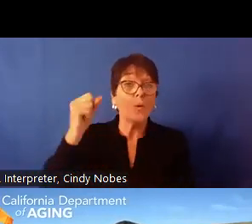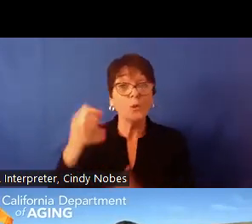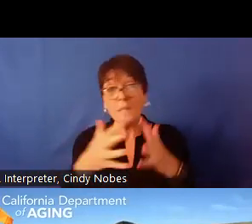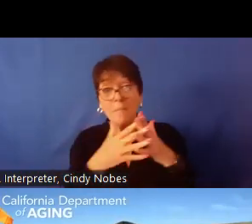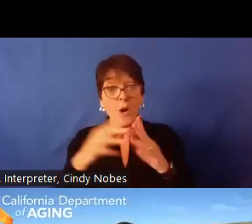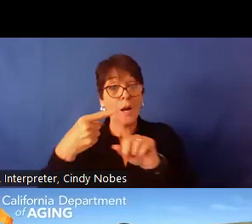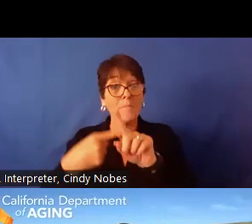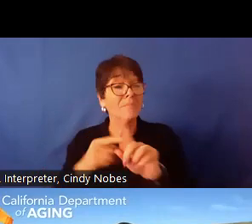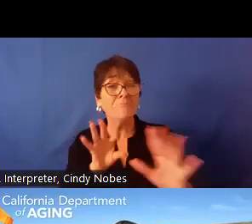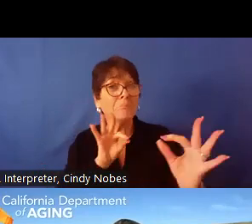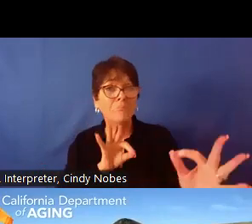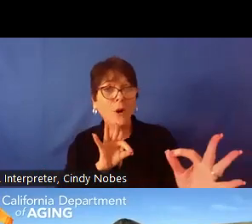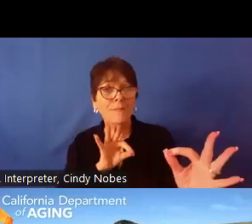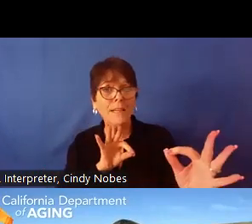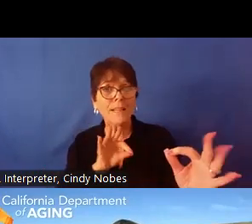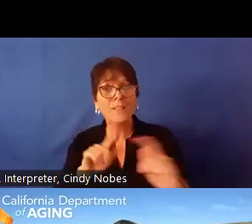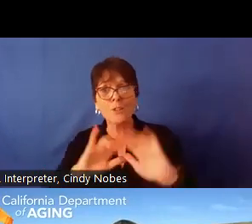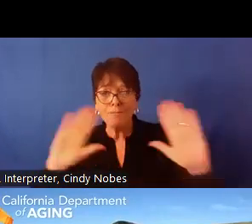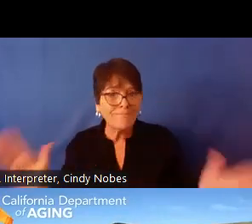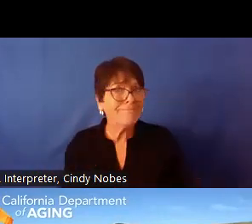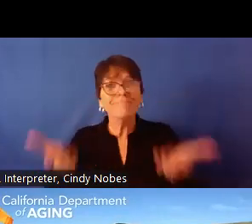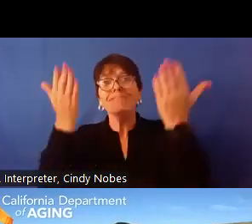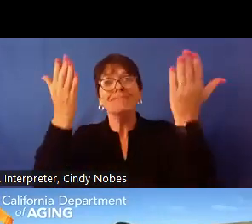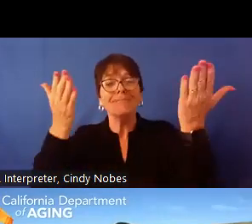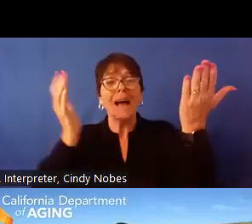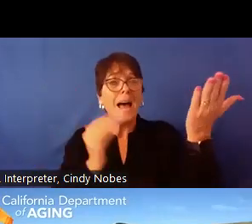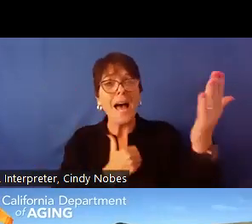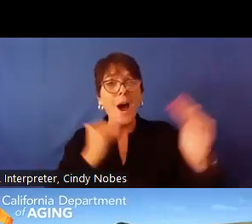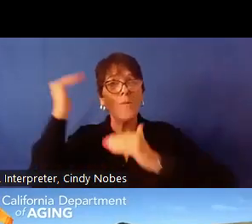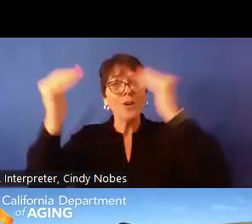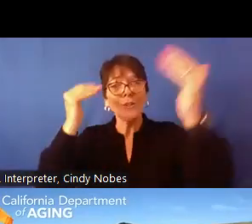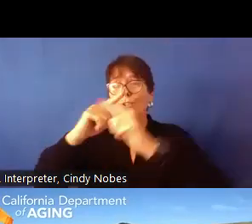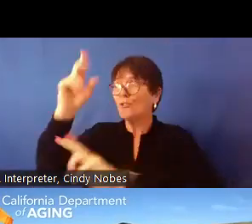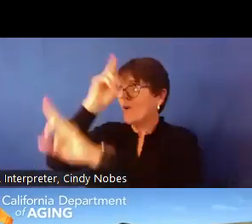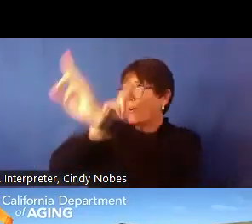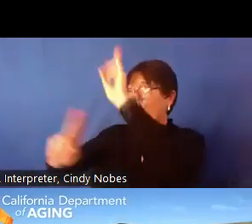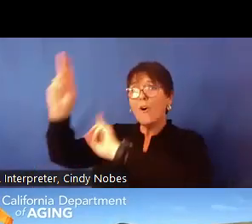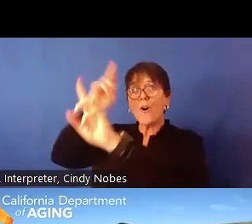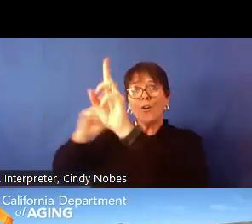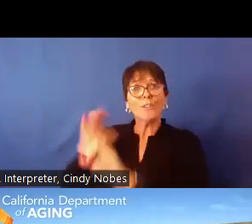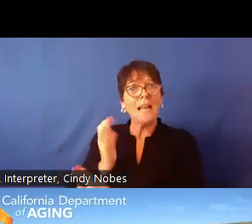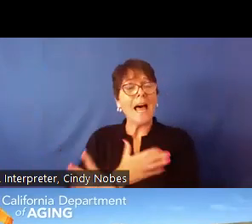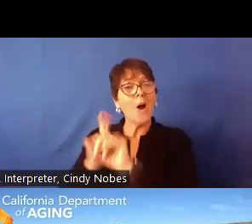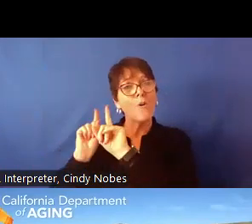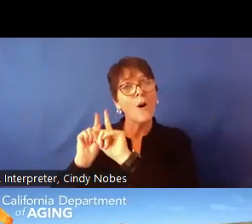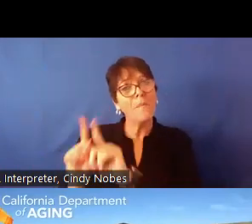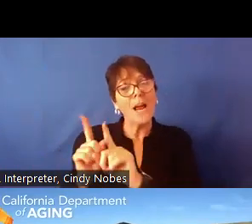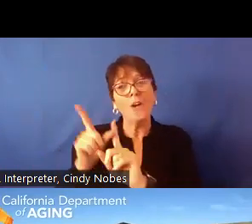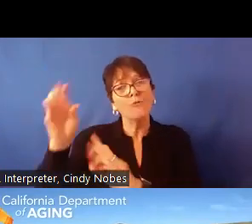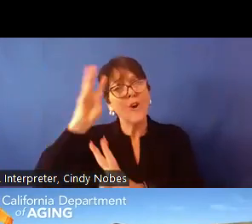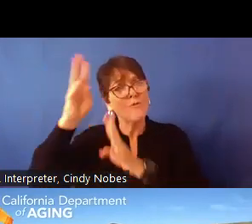this is the perfect time to lift up the older adults in our lives and to honor them for the role they play as mentors and creators and how they